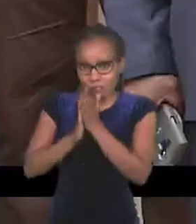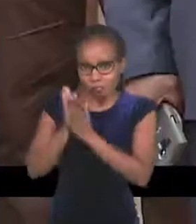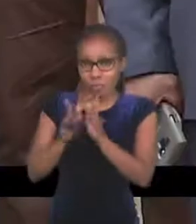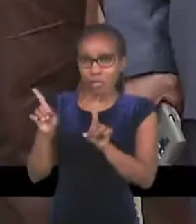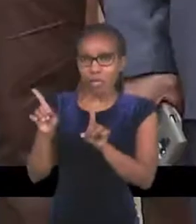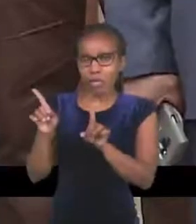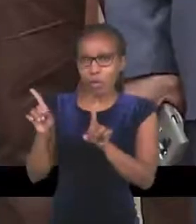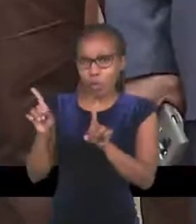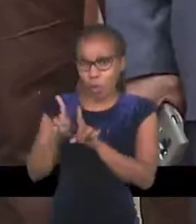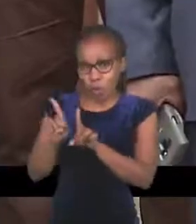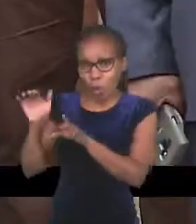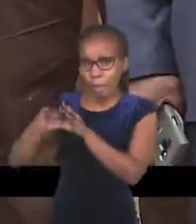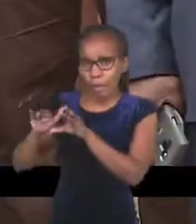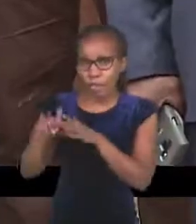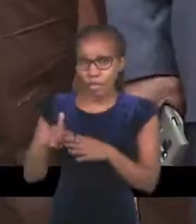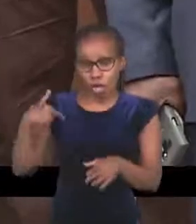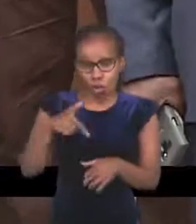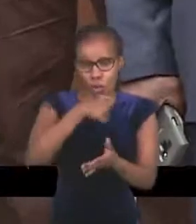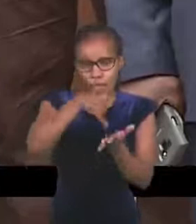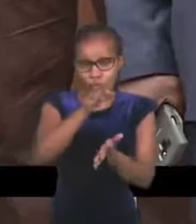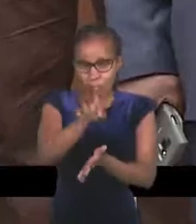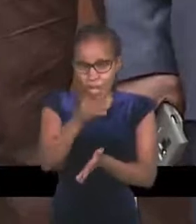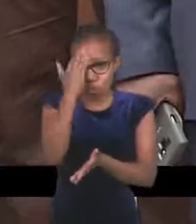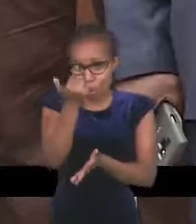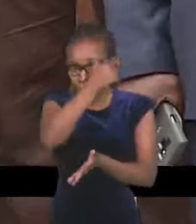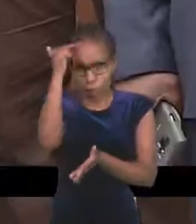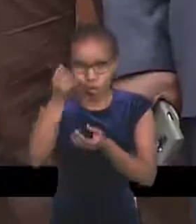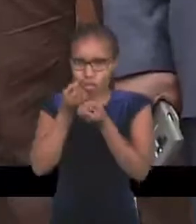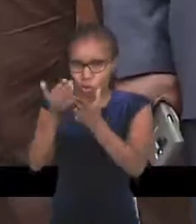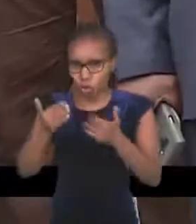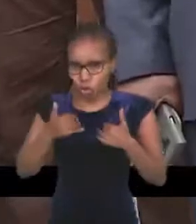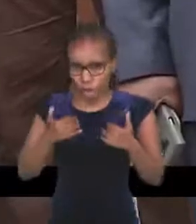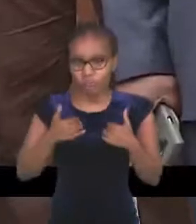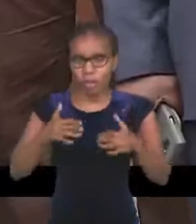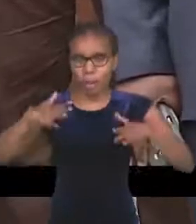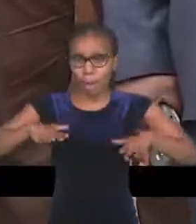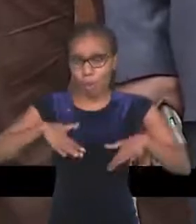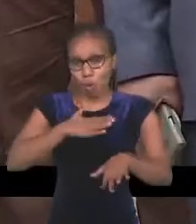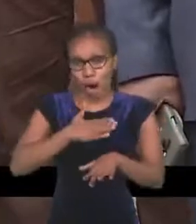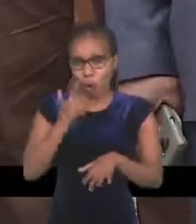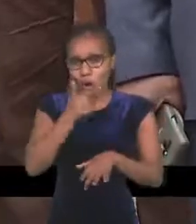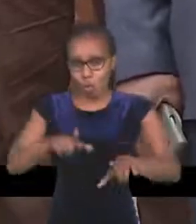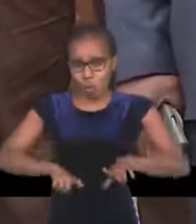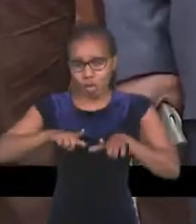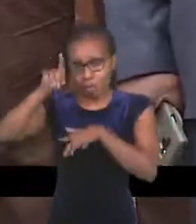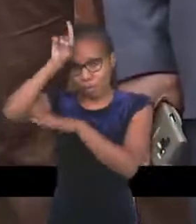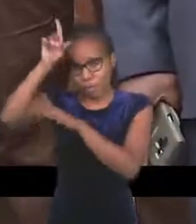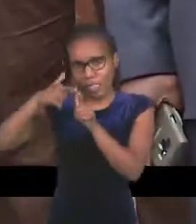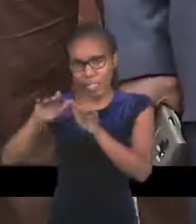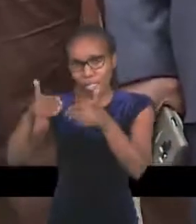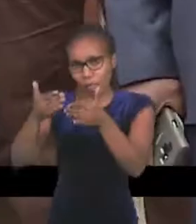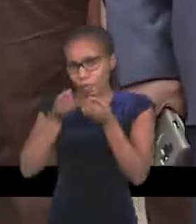Lazima tuhusishwe kwa sababu sisi ndio tuko na ujumbe wa watu wetu kutoka mashinani na ndio tunatakiwa kuwapatia